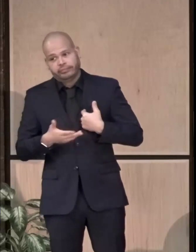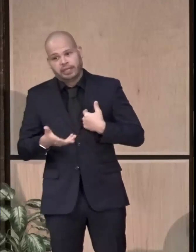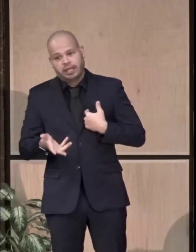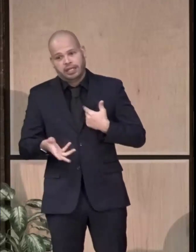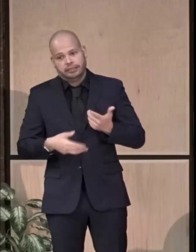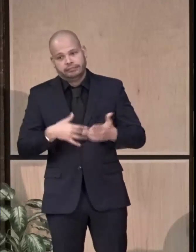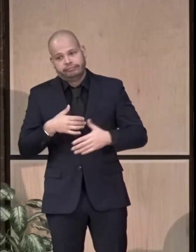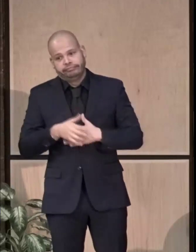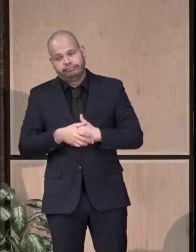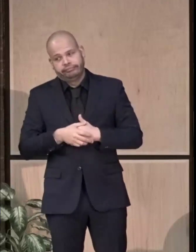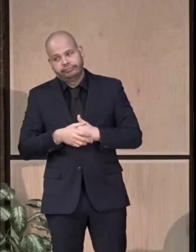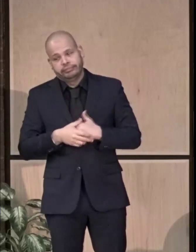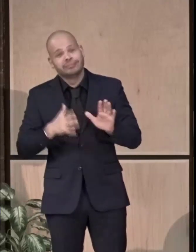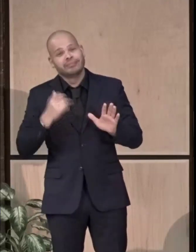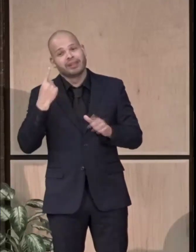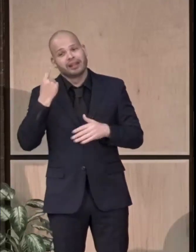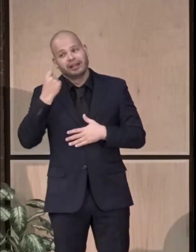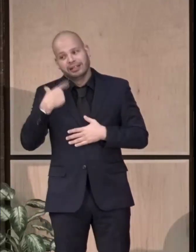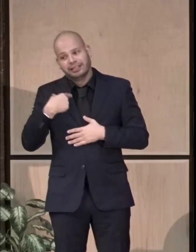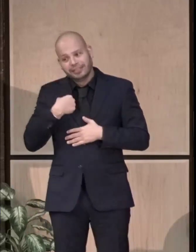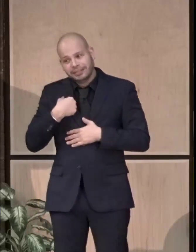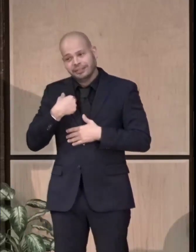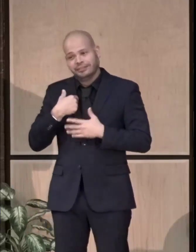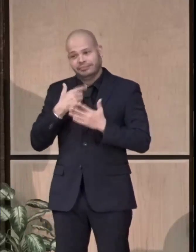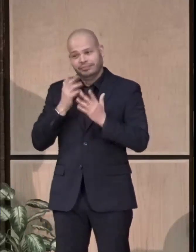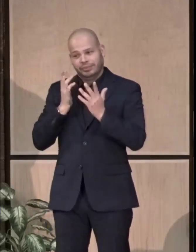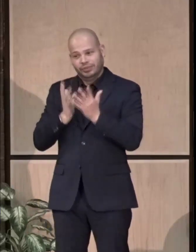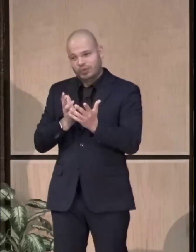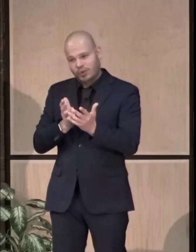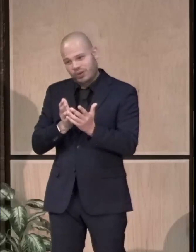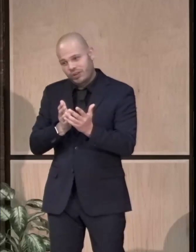So the conversation I had with First Sergeant, he had